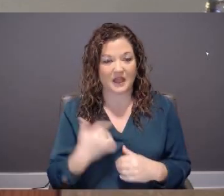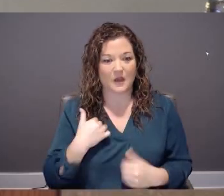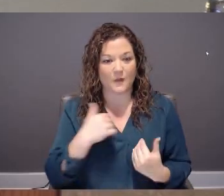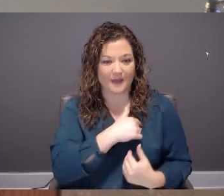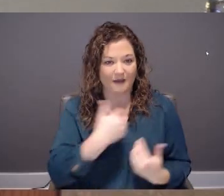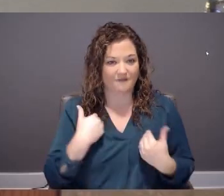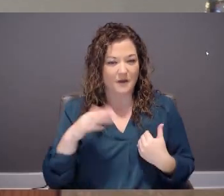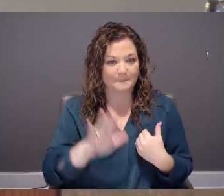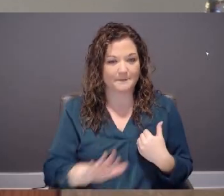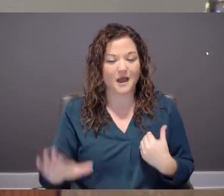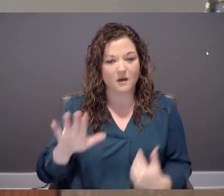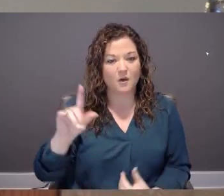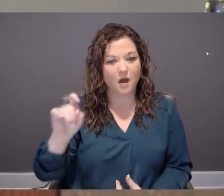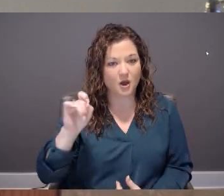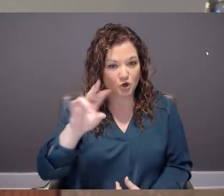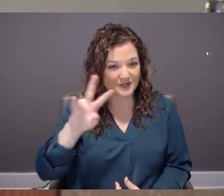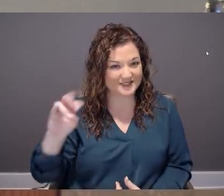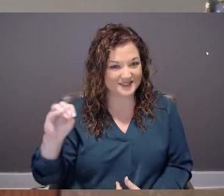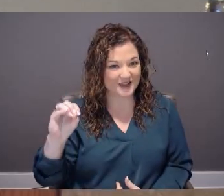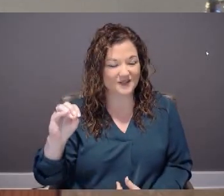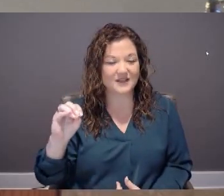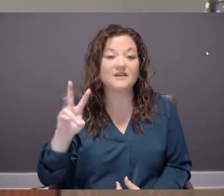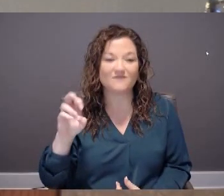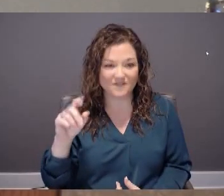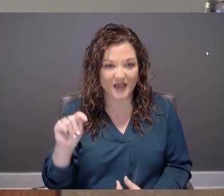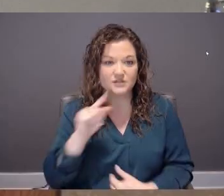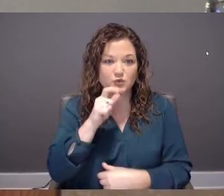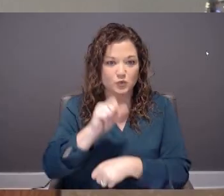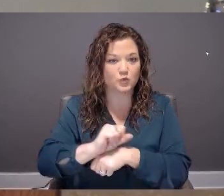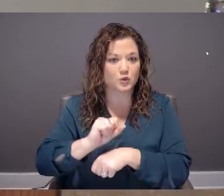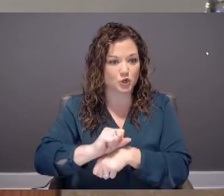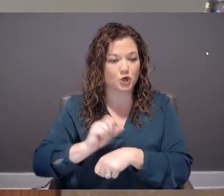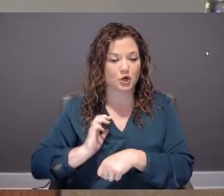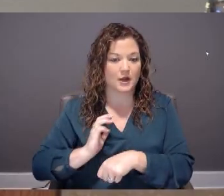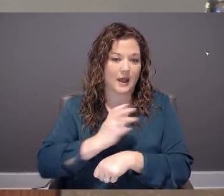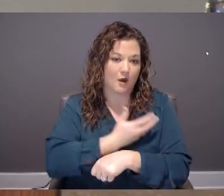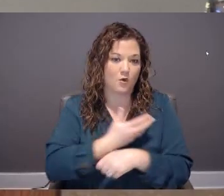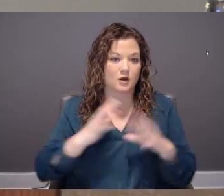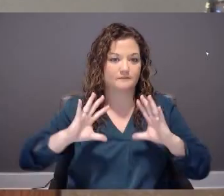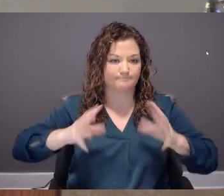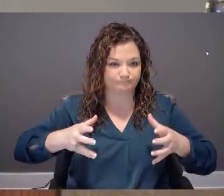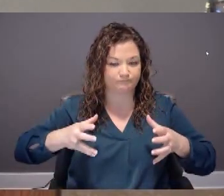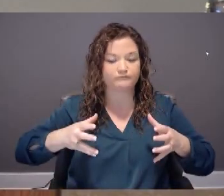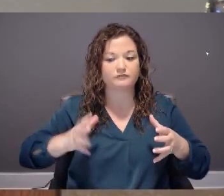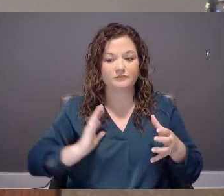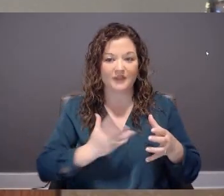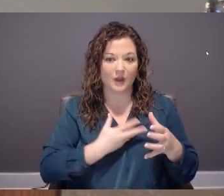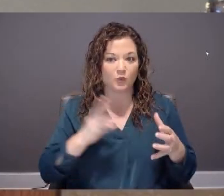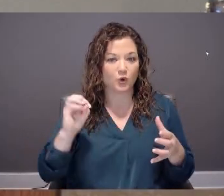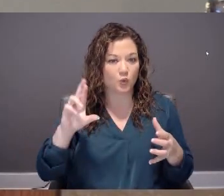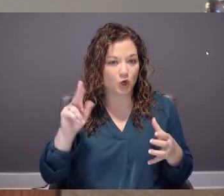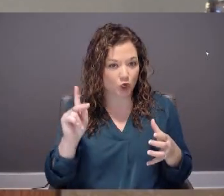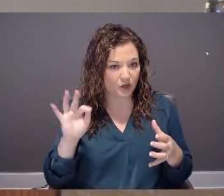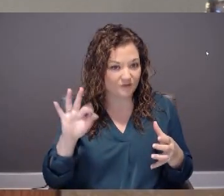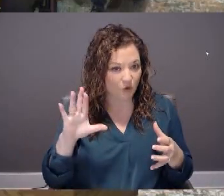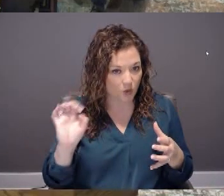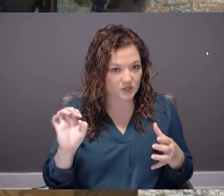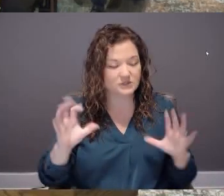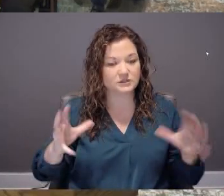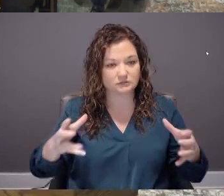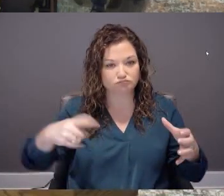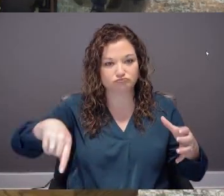veterans on our city workforce. It's more than 10% of our workforce served in some branch of the